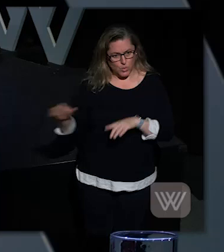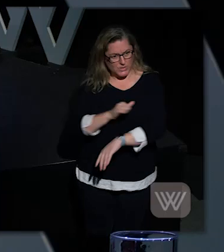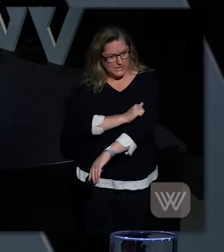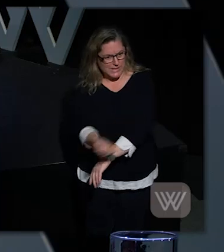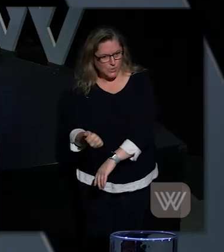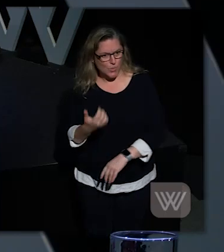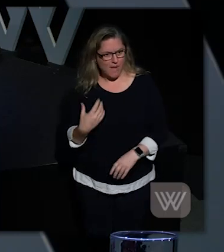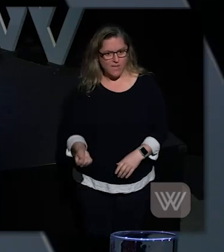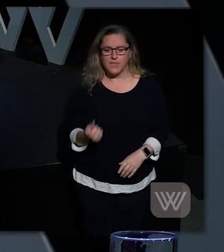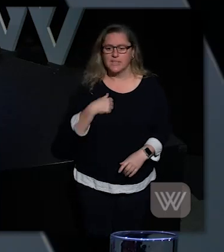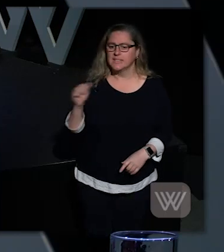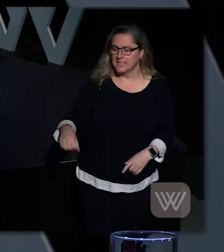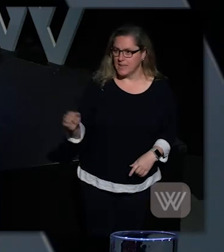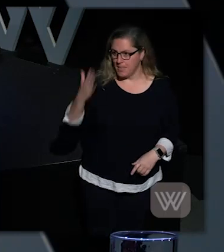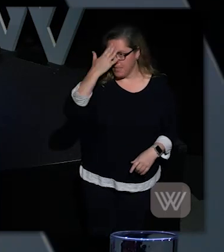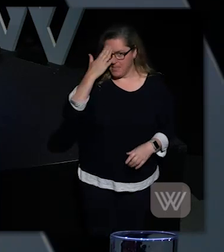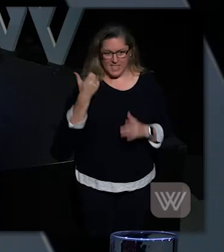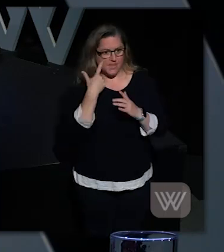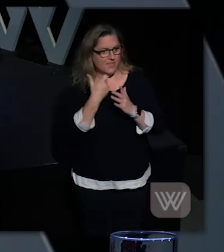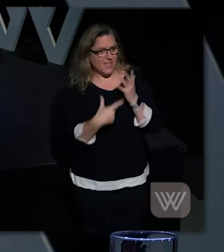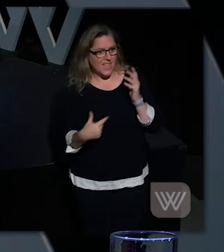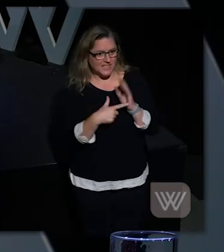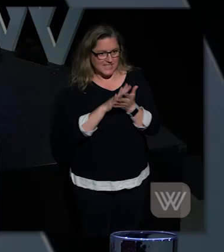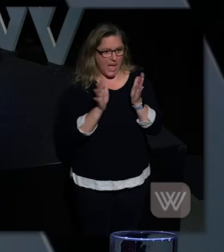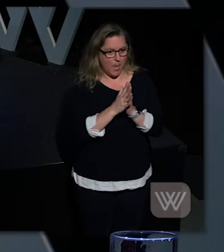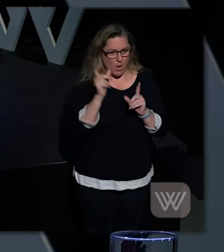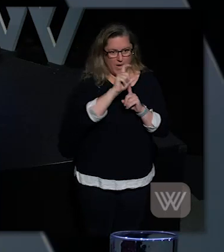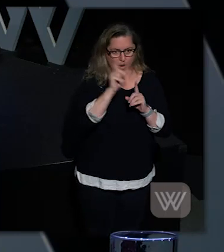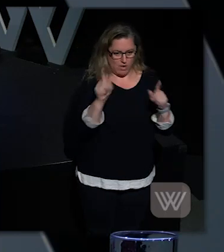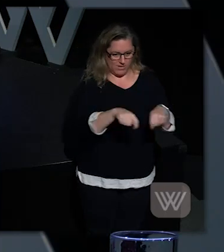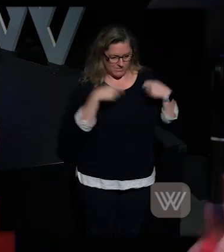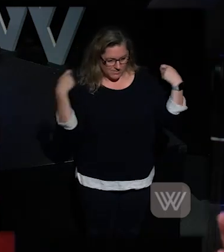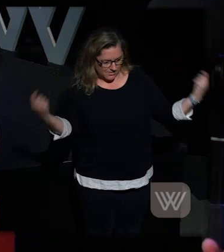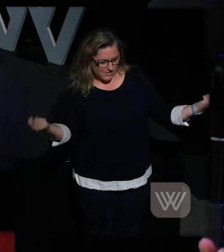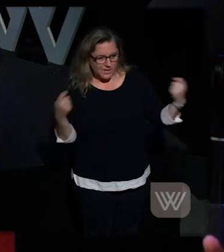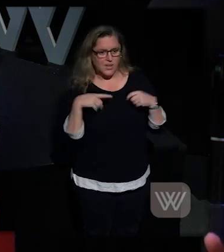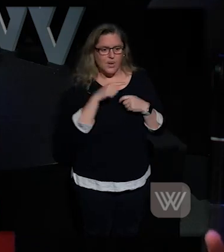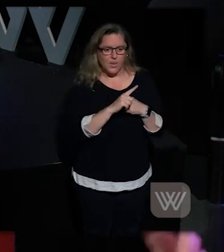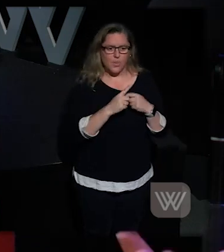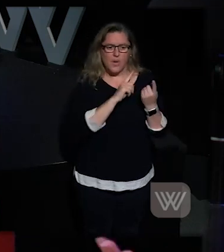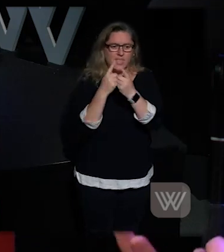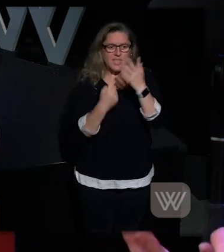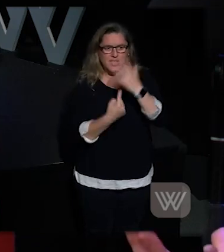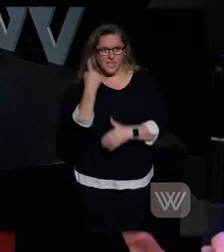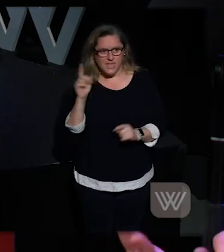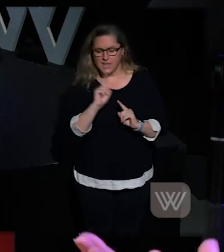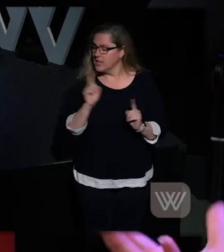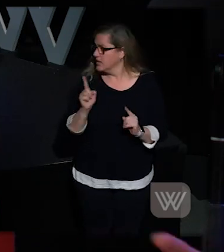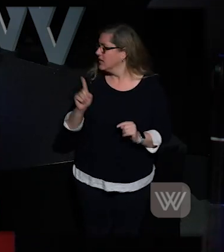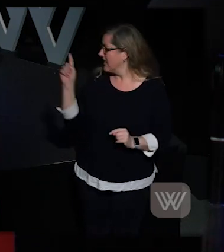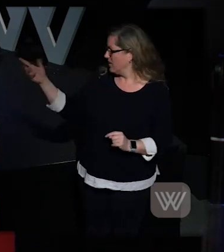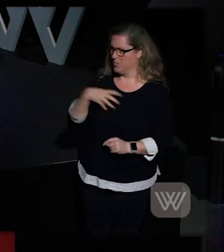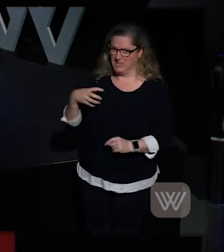did. Actually, my mother found out because it was in the Canberra Times. So one of the things that happened was... Would be scarier than getting